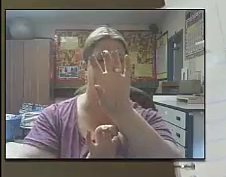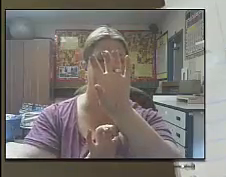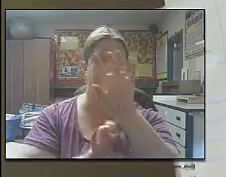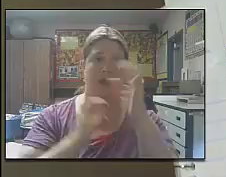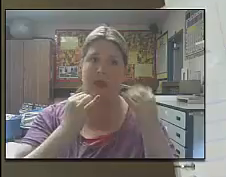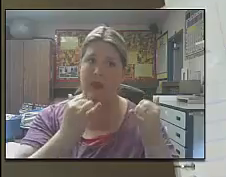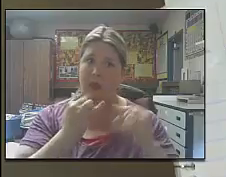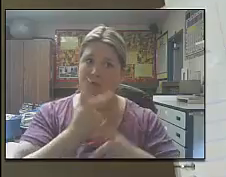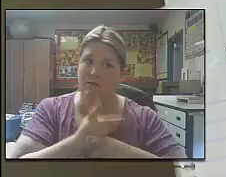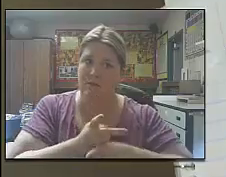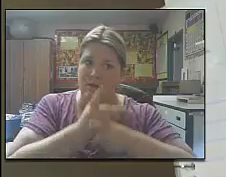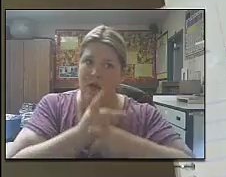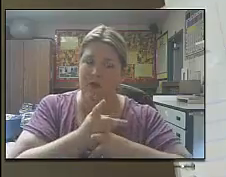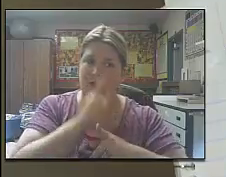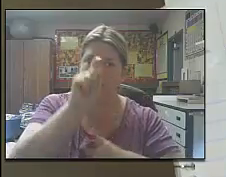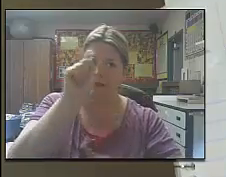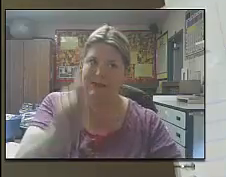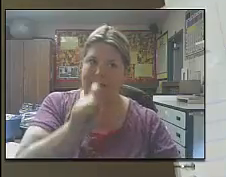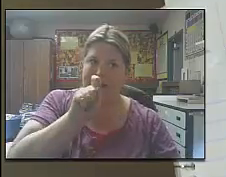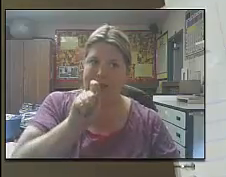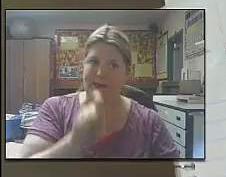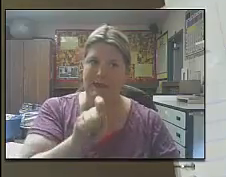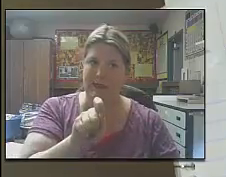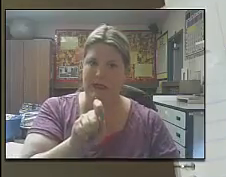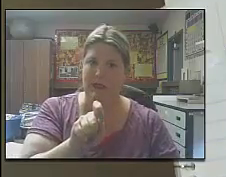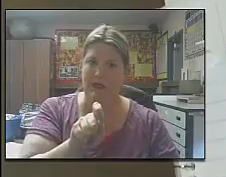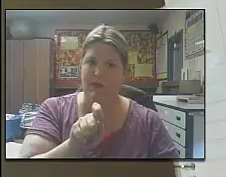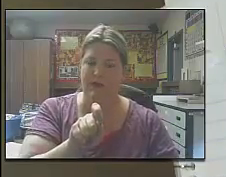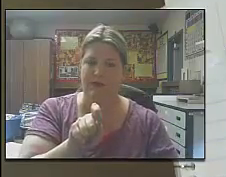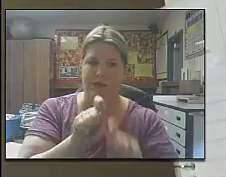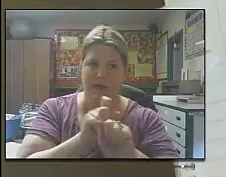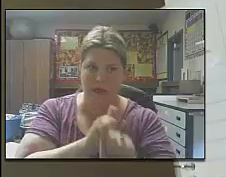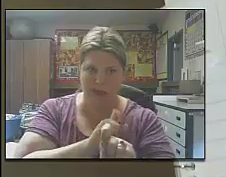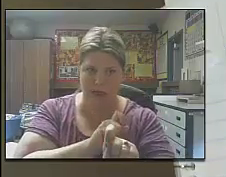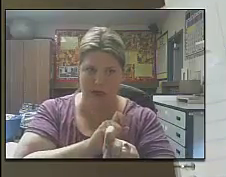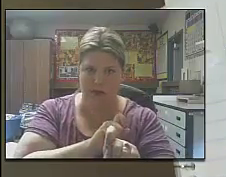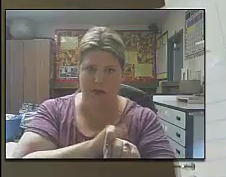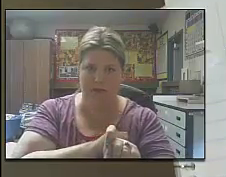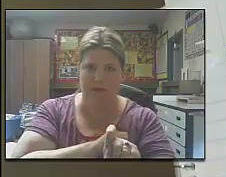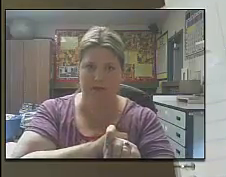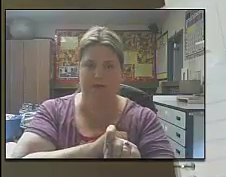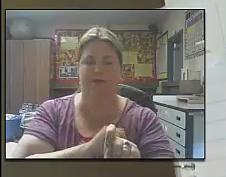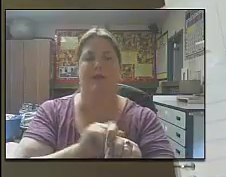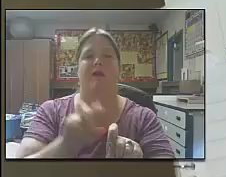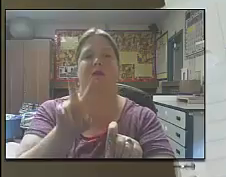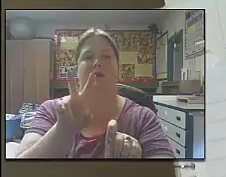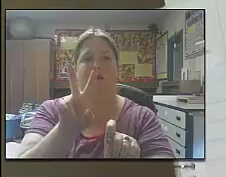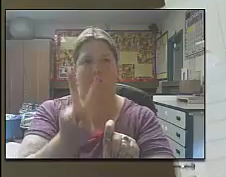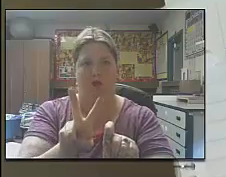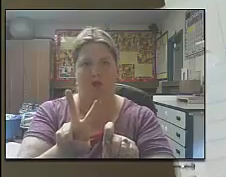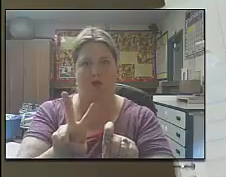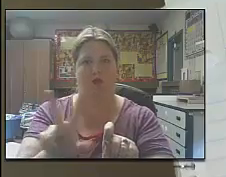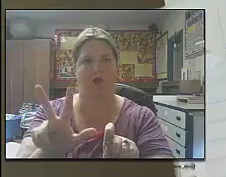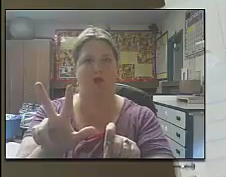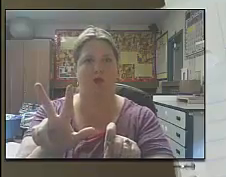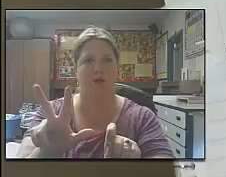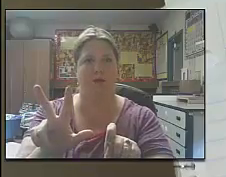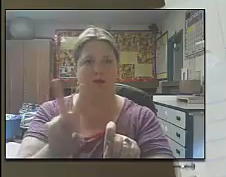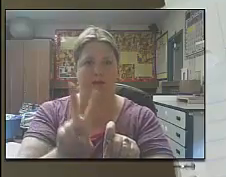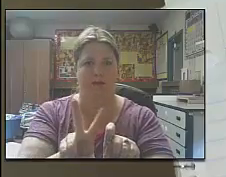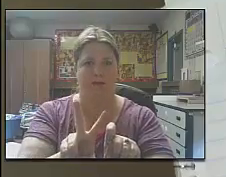Now, here I'm going to start with the decimal again. Decimal, number in the tenths is a